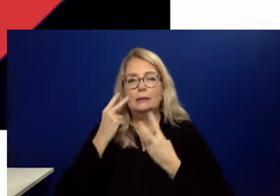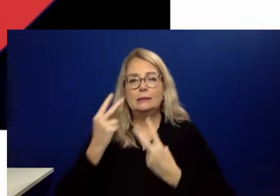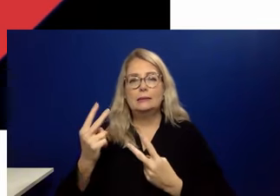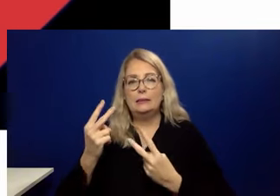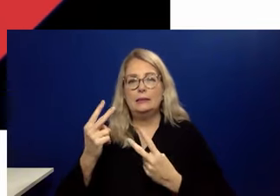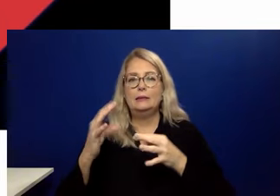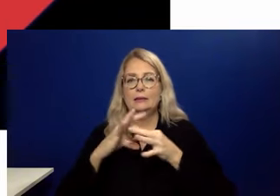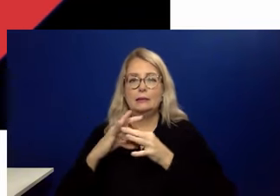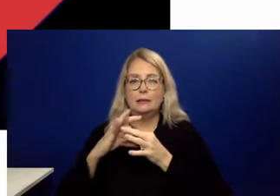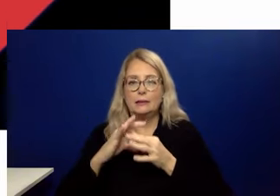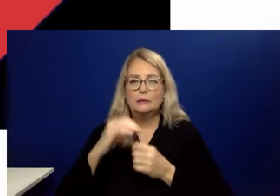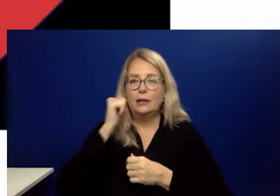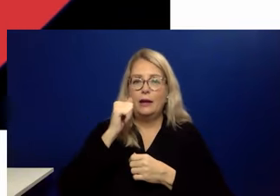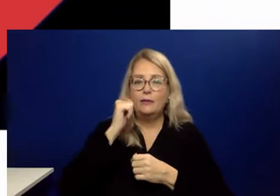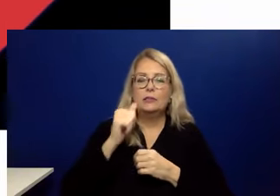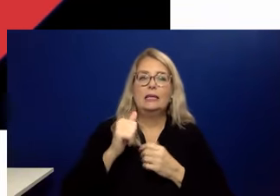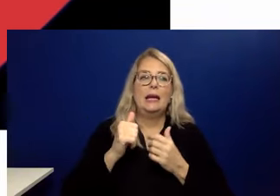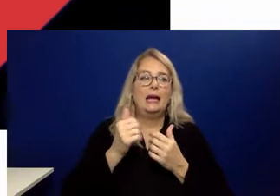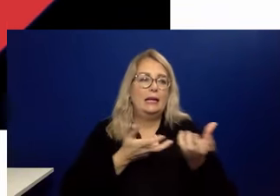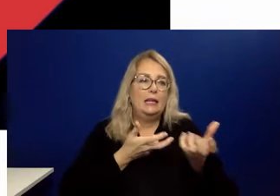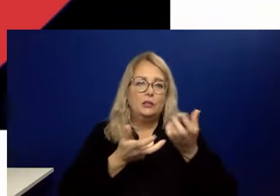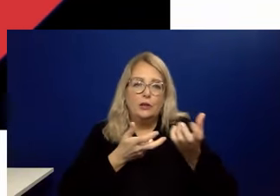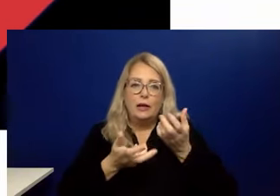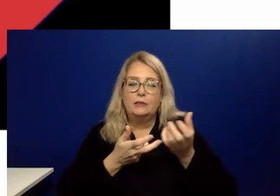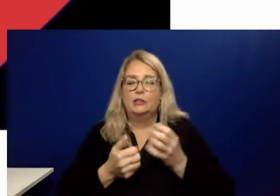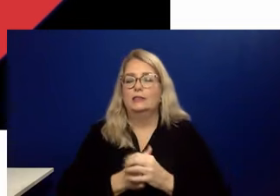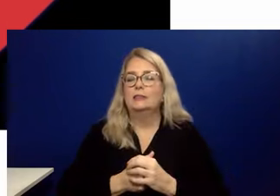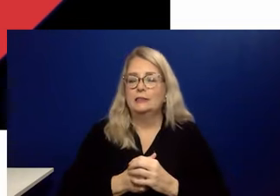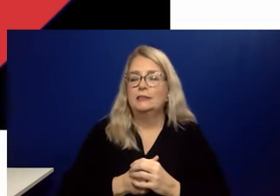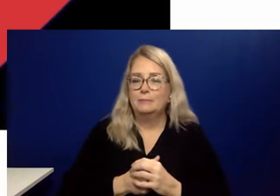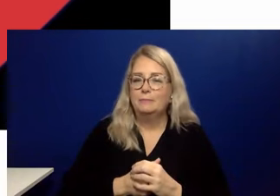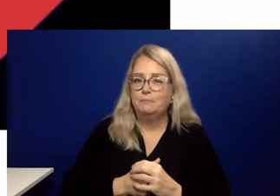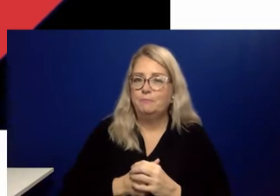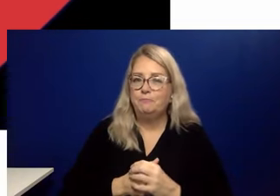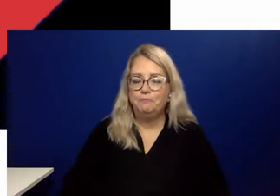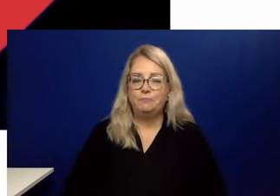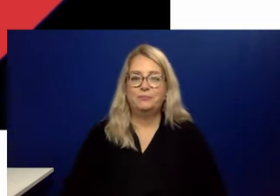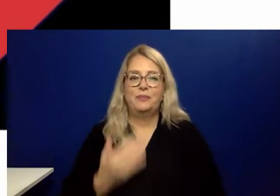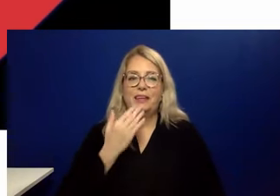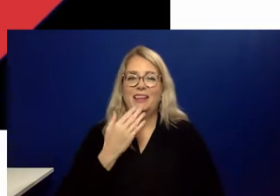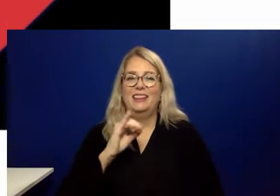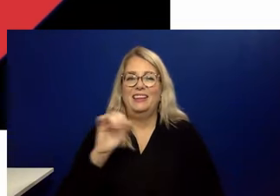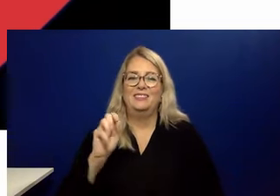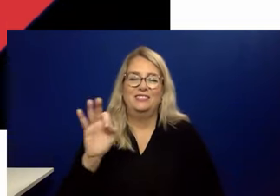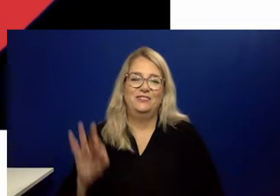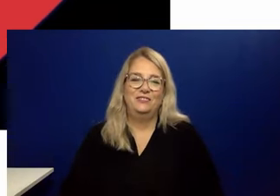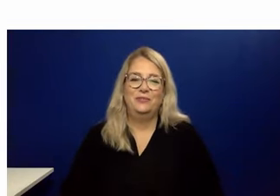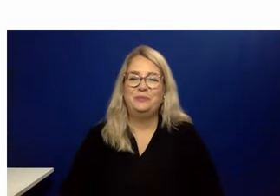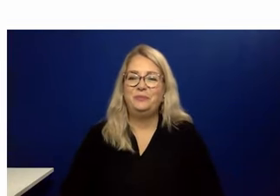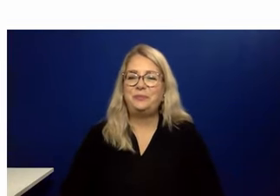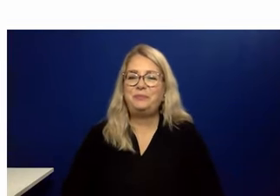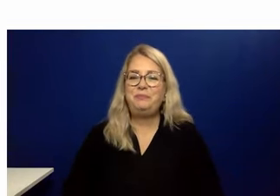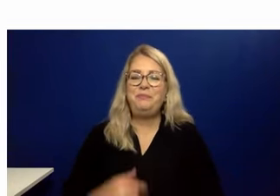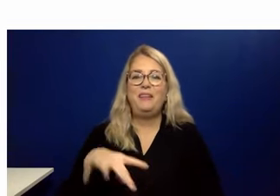day-to-day interactions and what we can build upon, right, as a medical system. Thank you, Jeffrey. I'll find you on